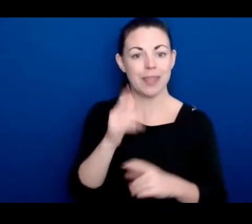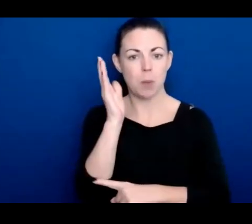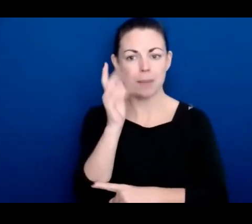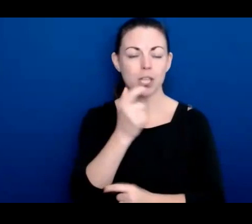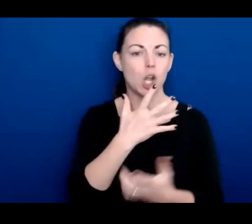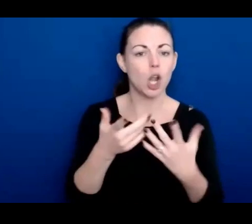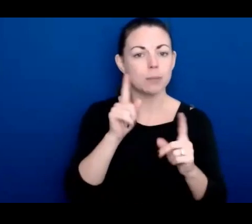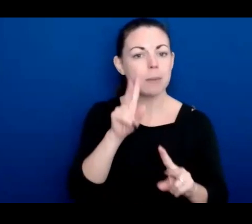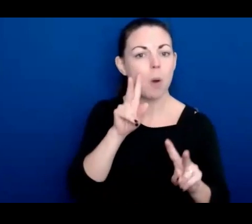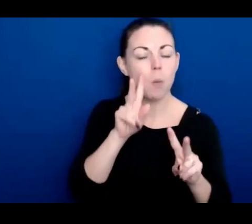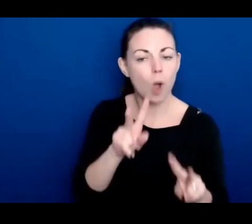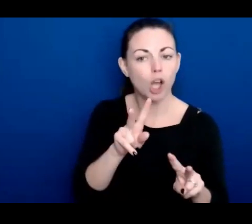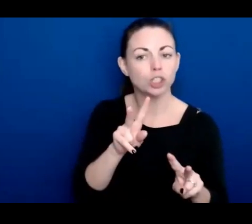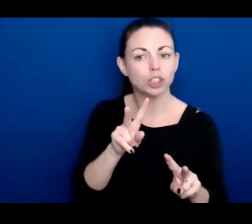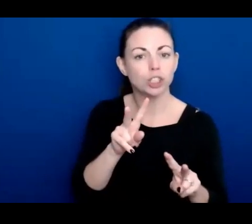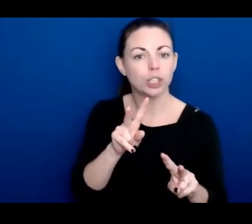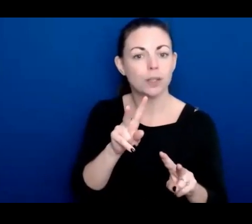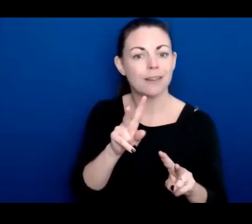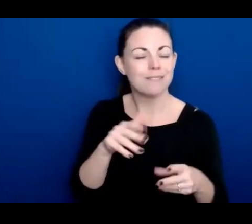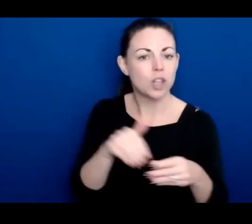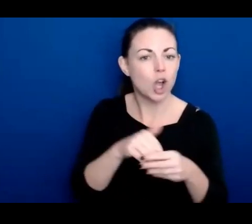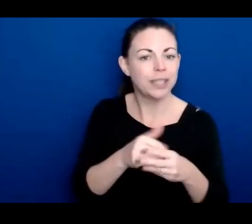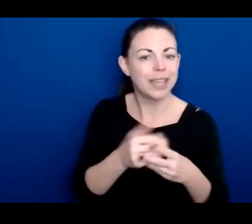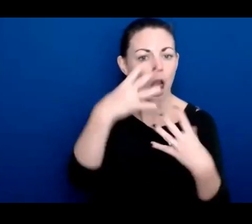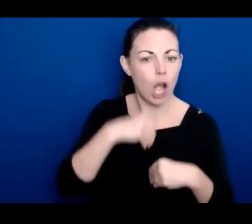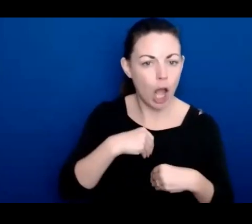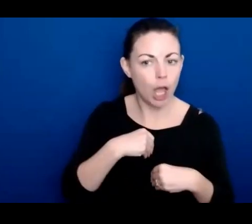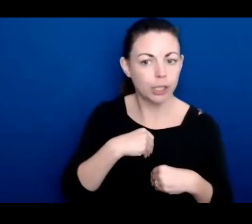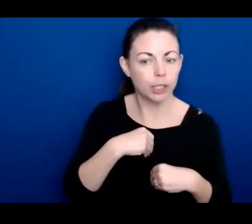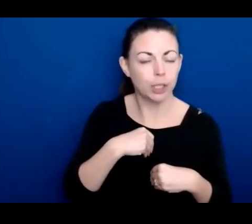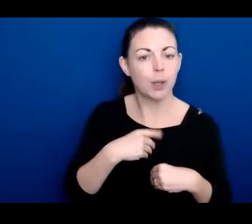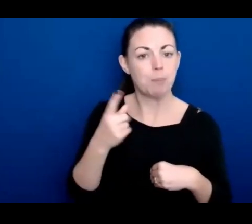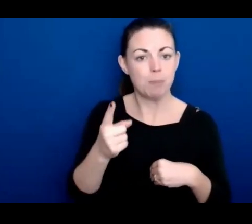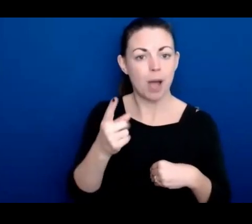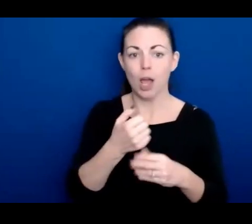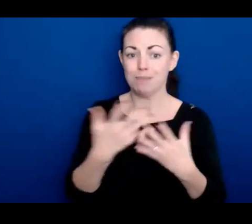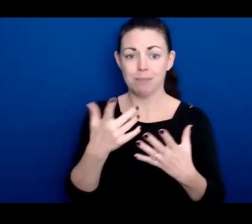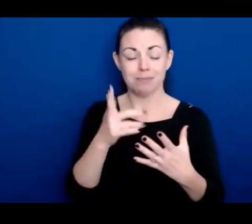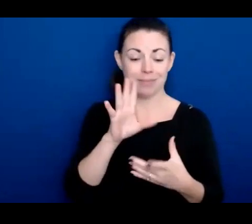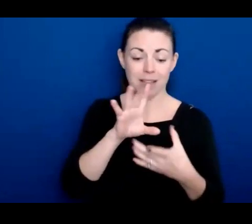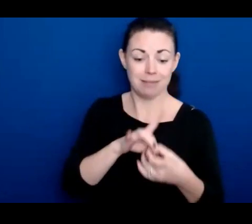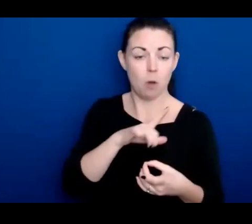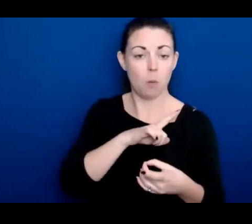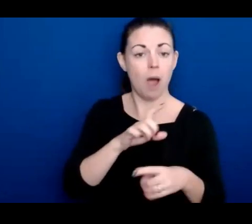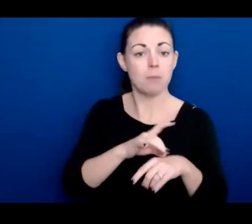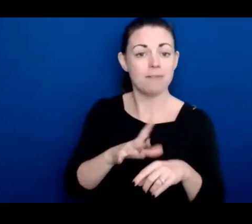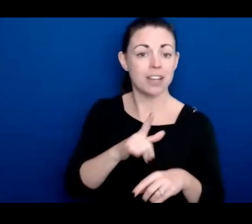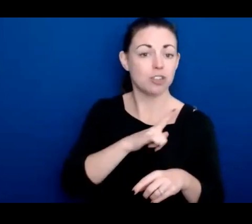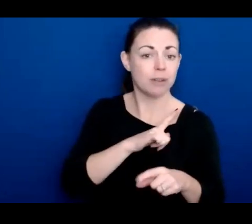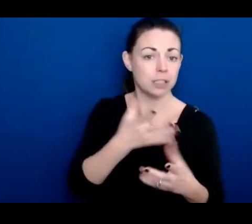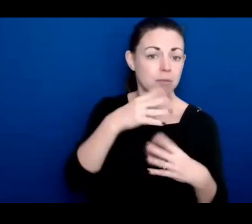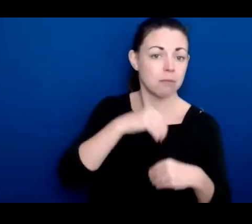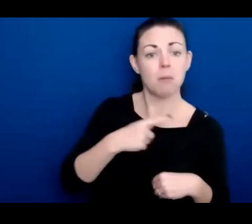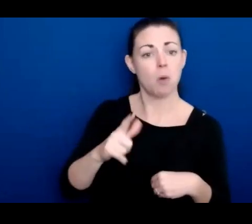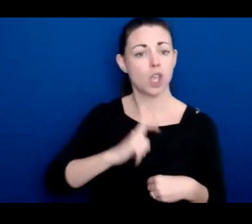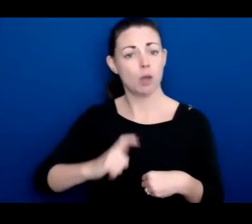for obviously the content, but for a lot of both professional and personal reasons. So it's really interesting, and